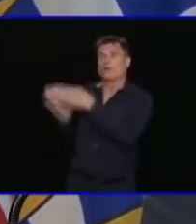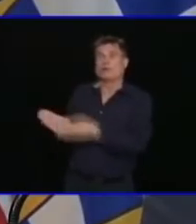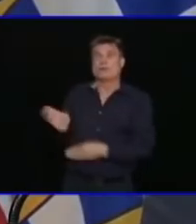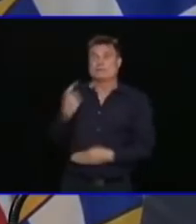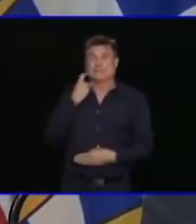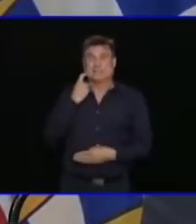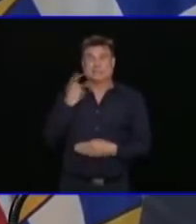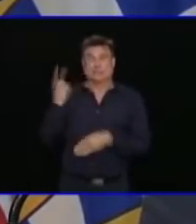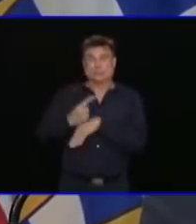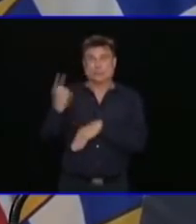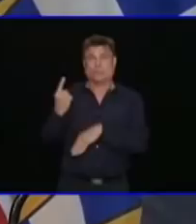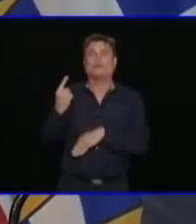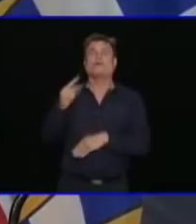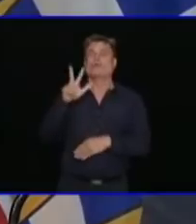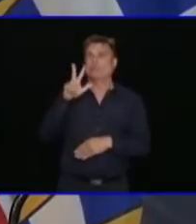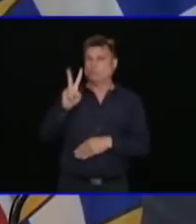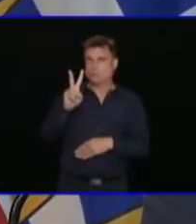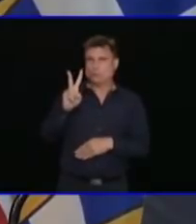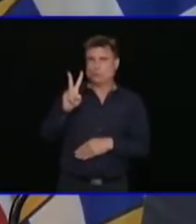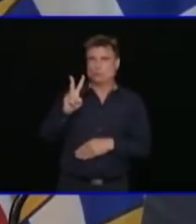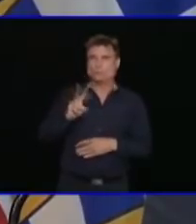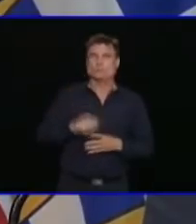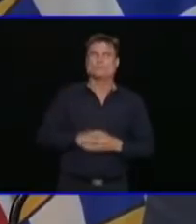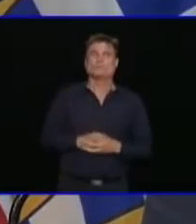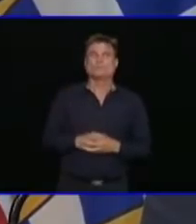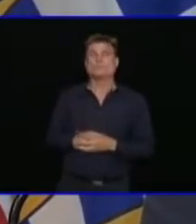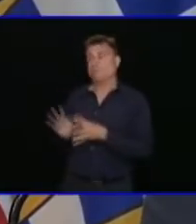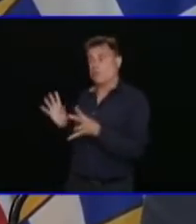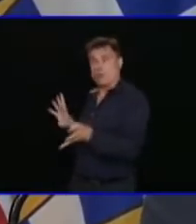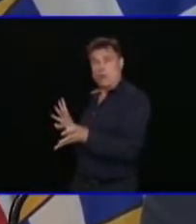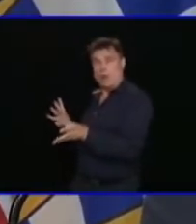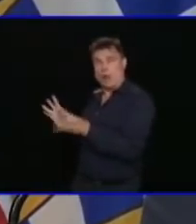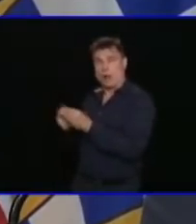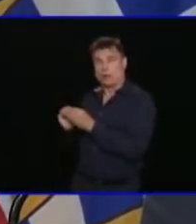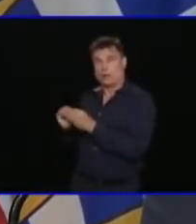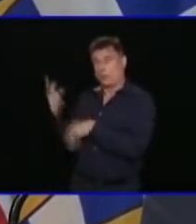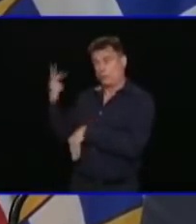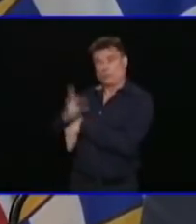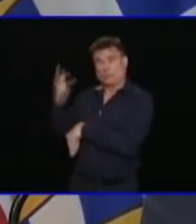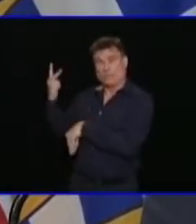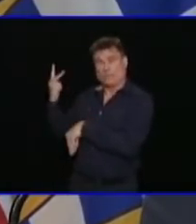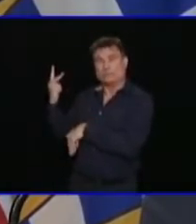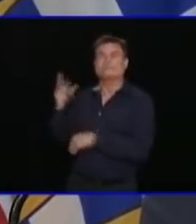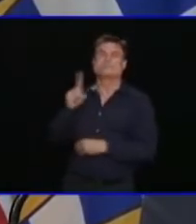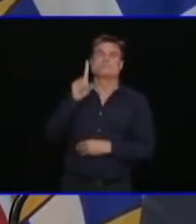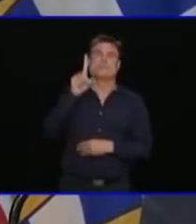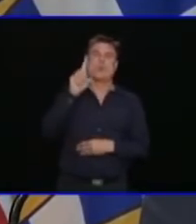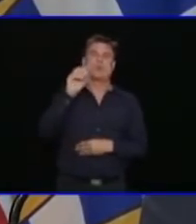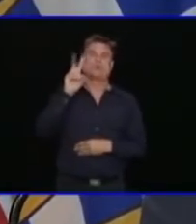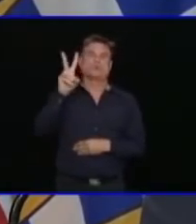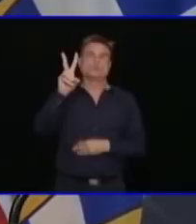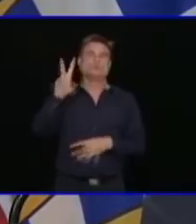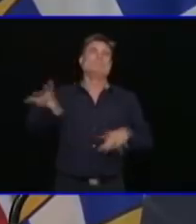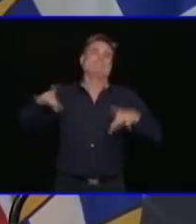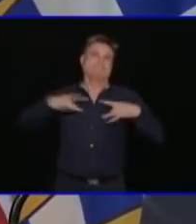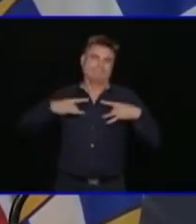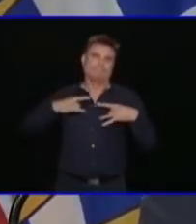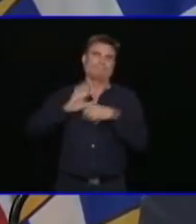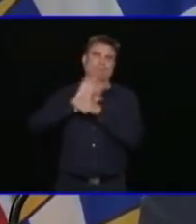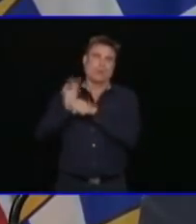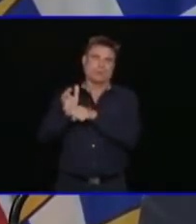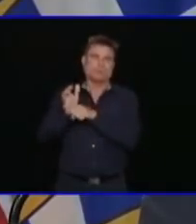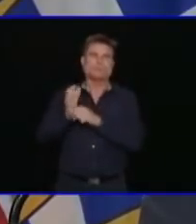who tested positive, giving us a total of 102 new cases since Friday, 4 of whom were